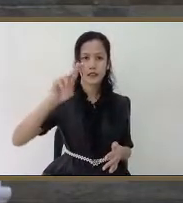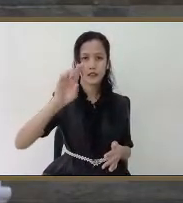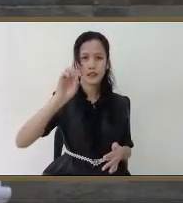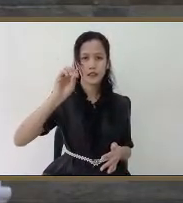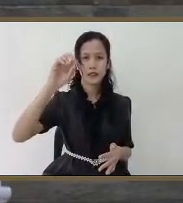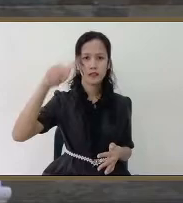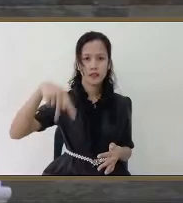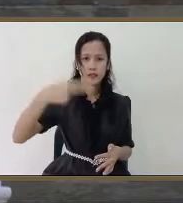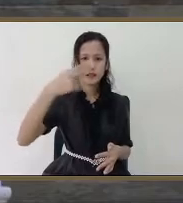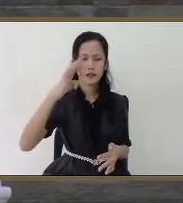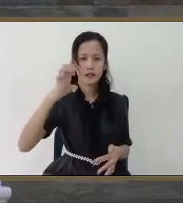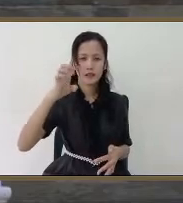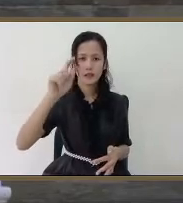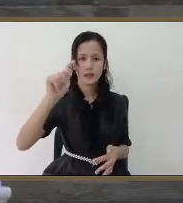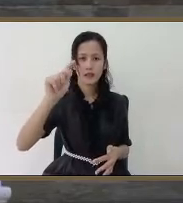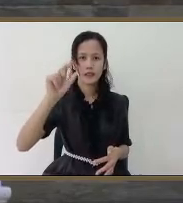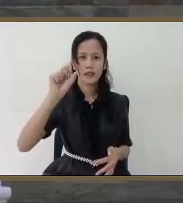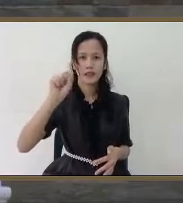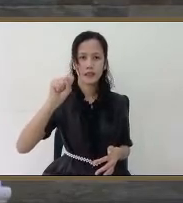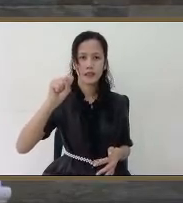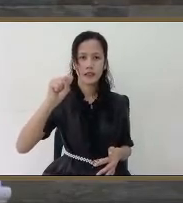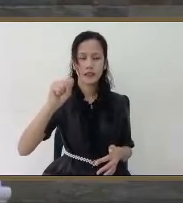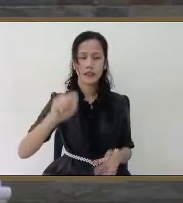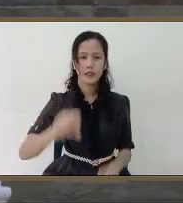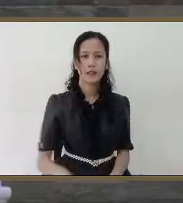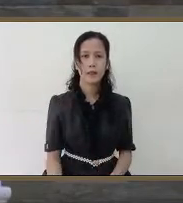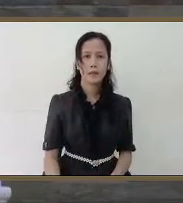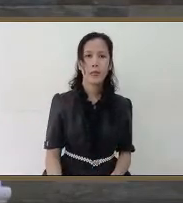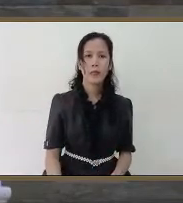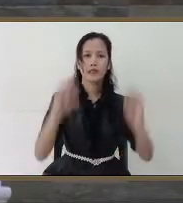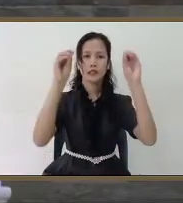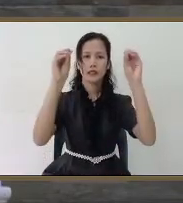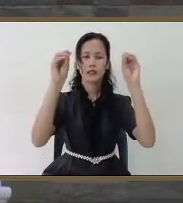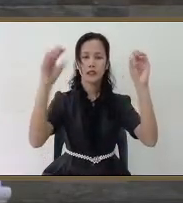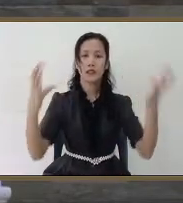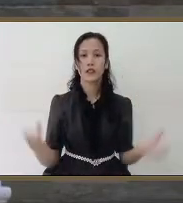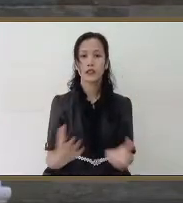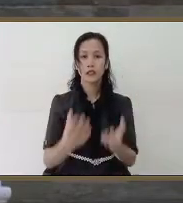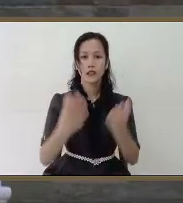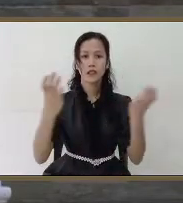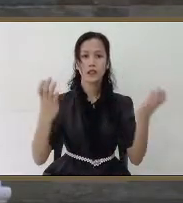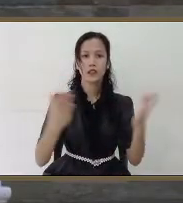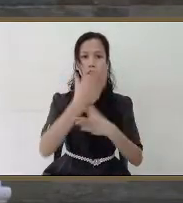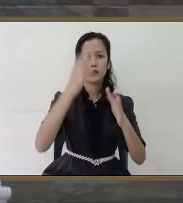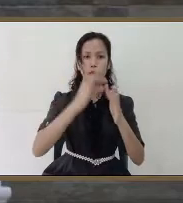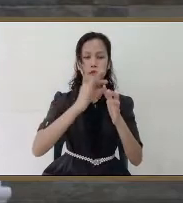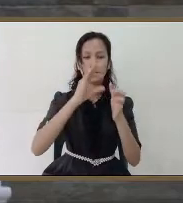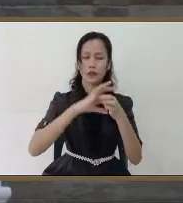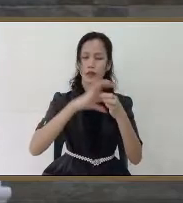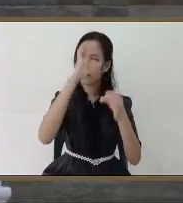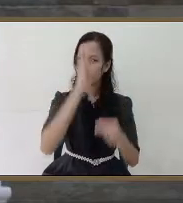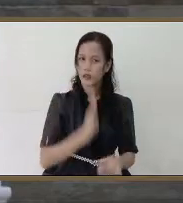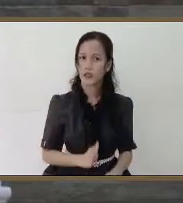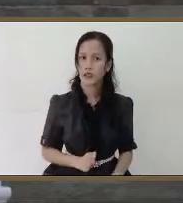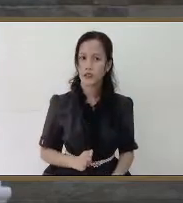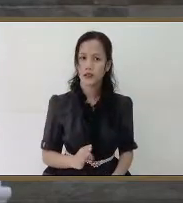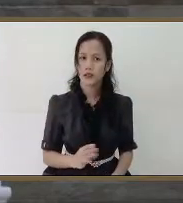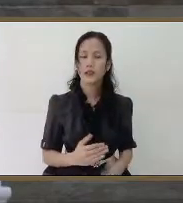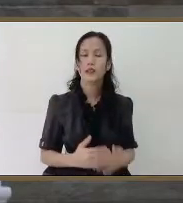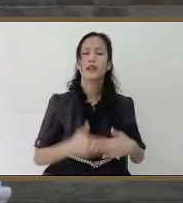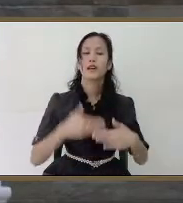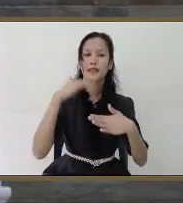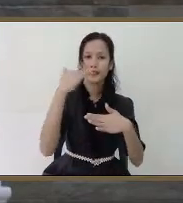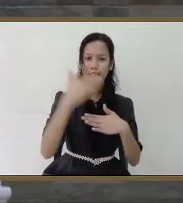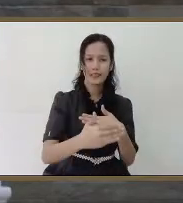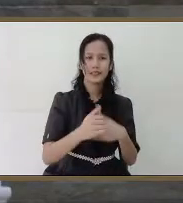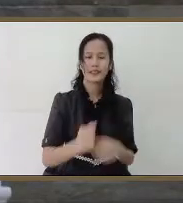ng salita ng Diyos. The prophets exhortation of the word. So ano naman po ang kalakip niyan? Faith tested. Ang